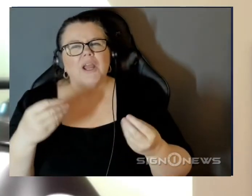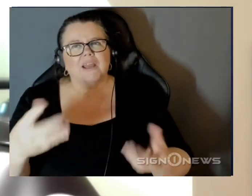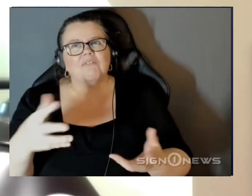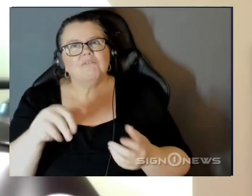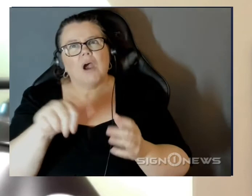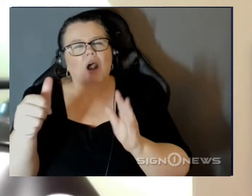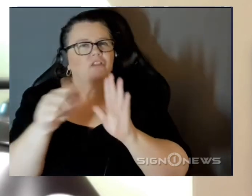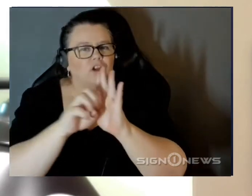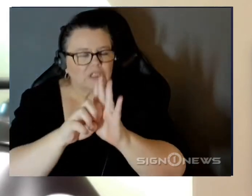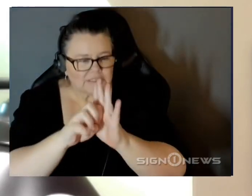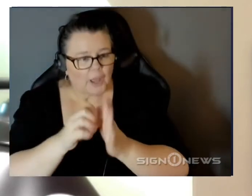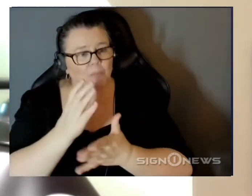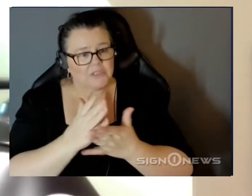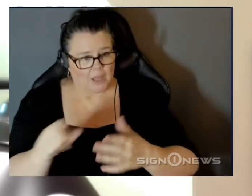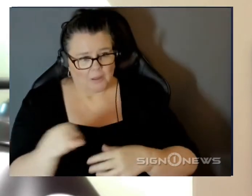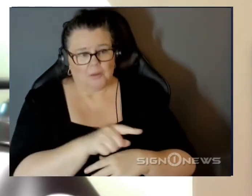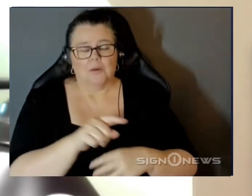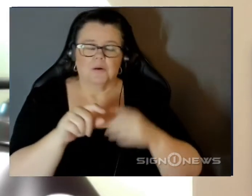adults